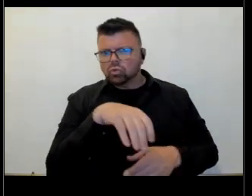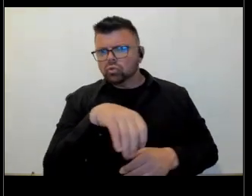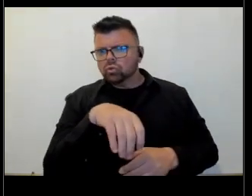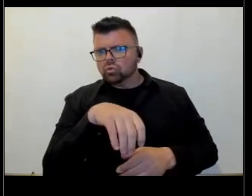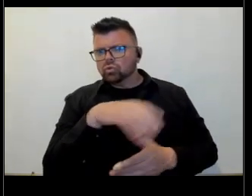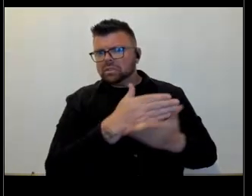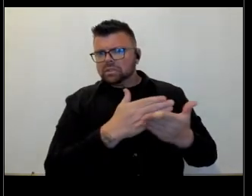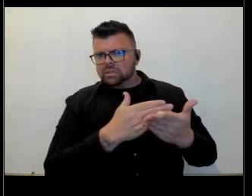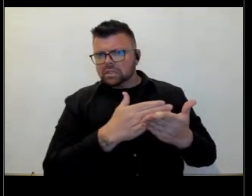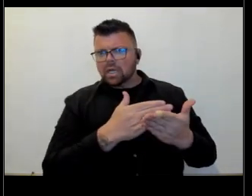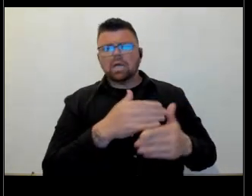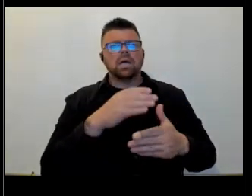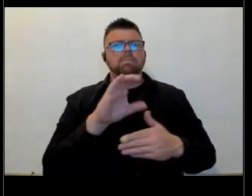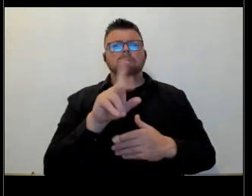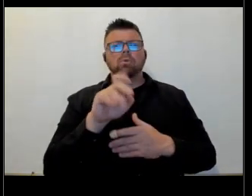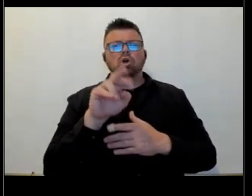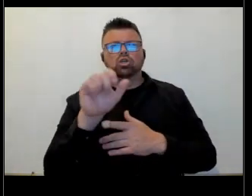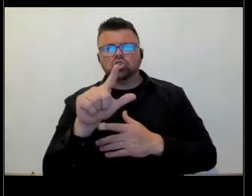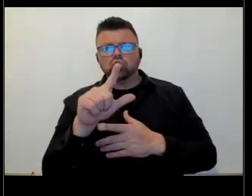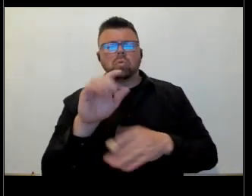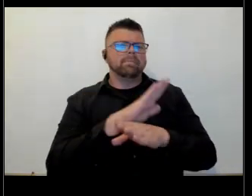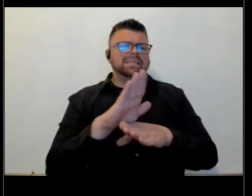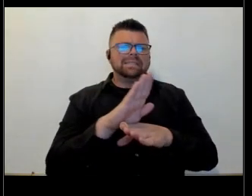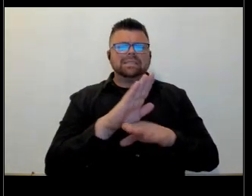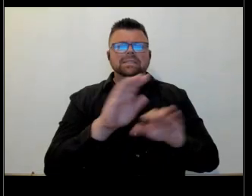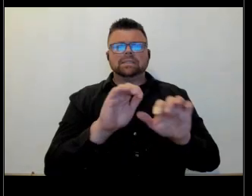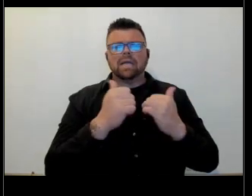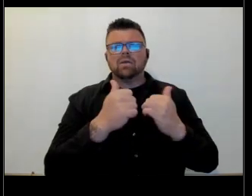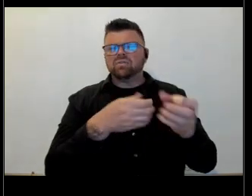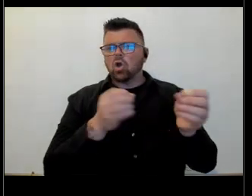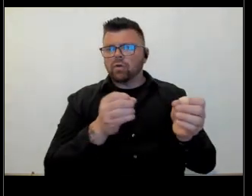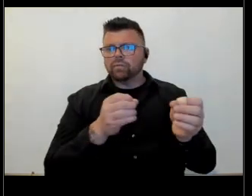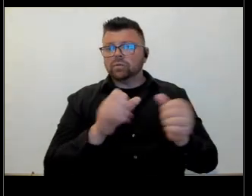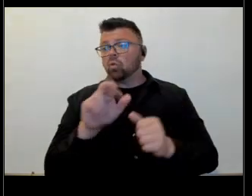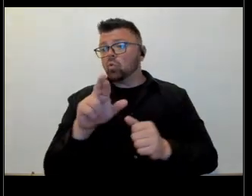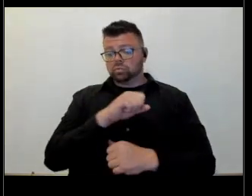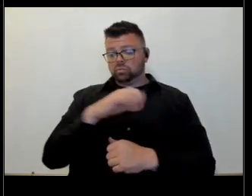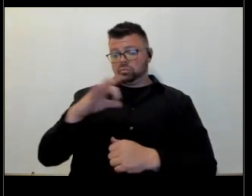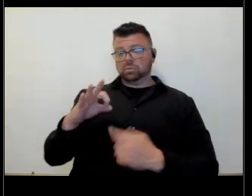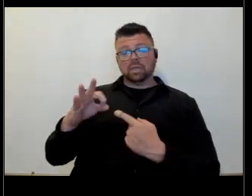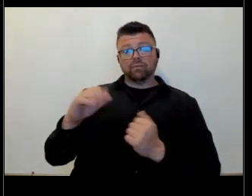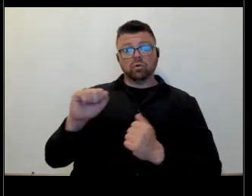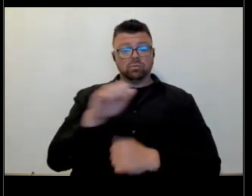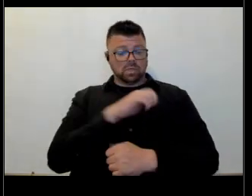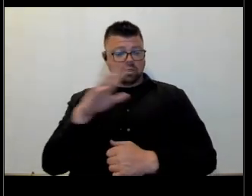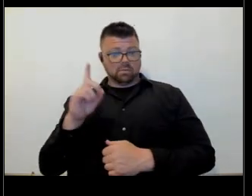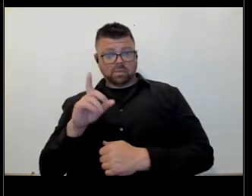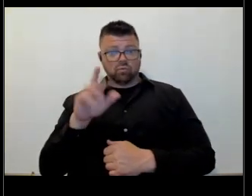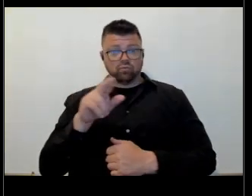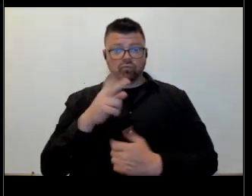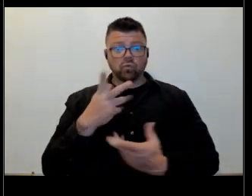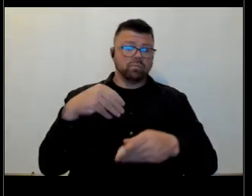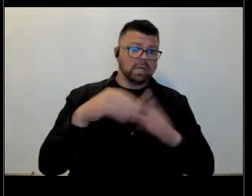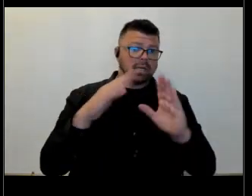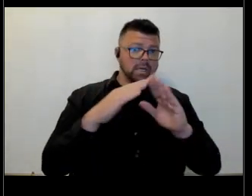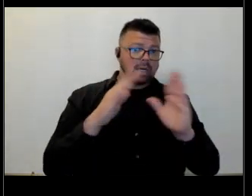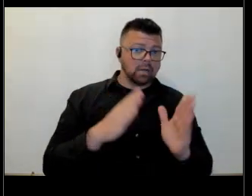office areas and or employees for administration or in-house